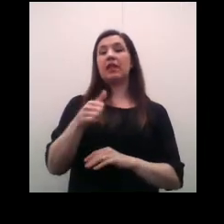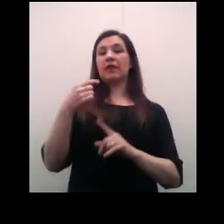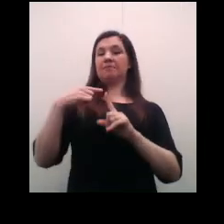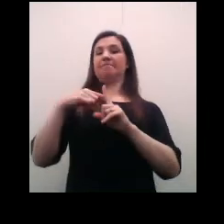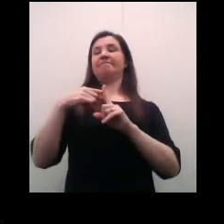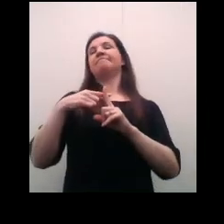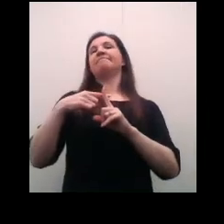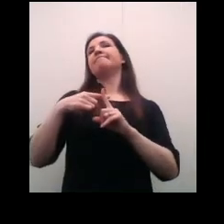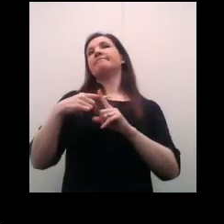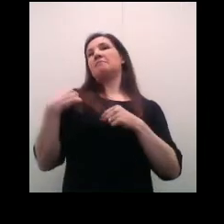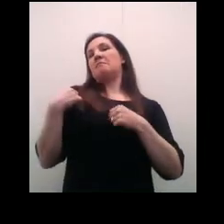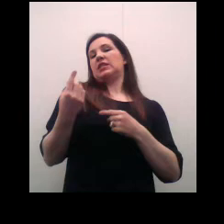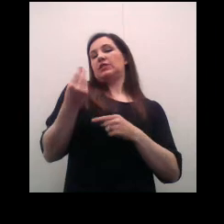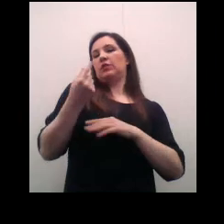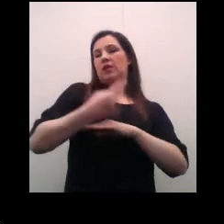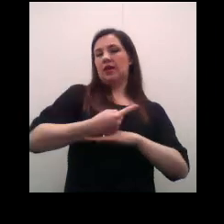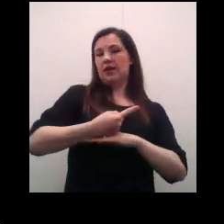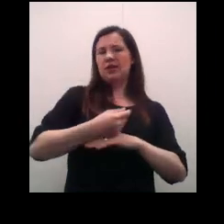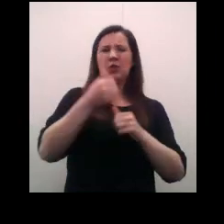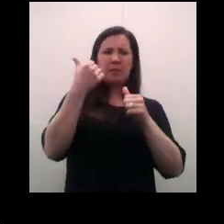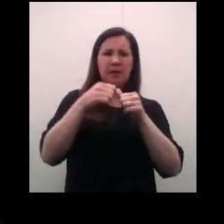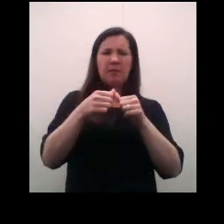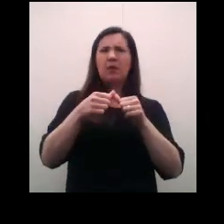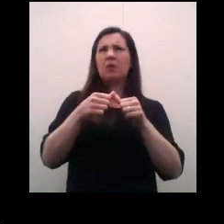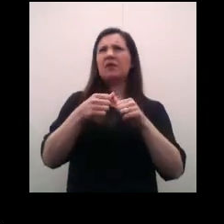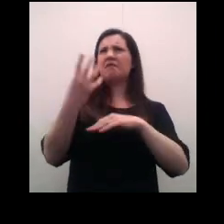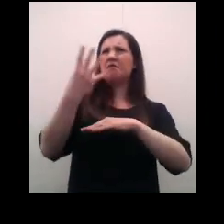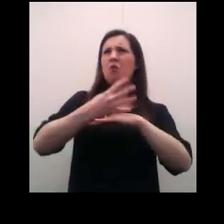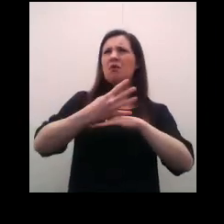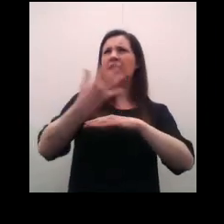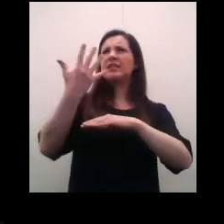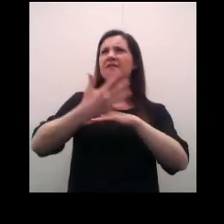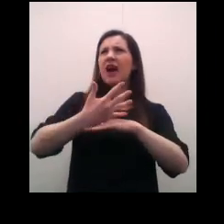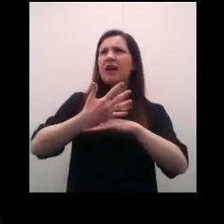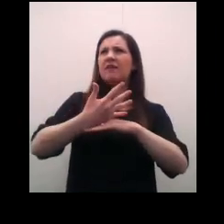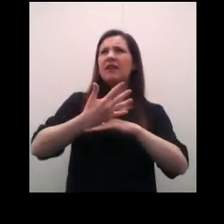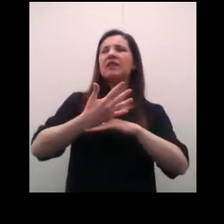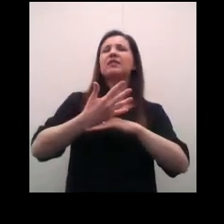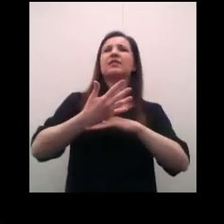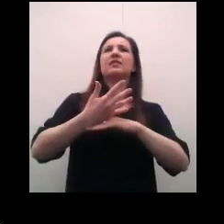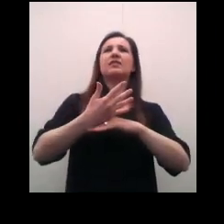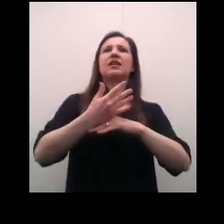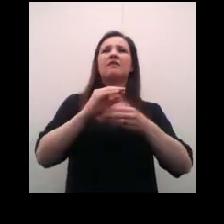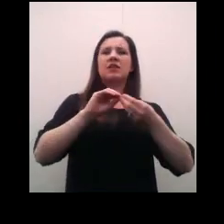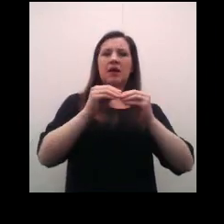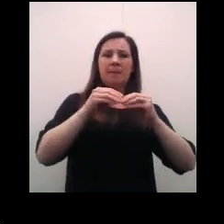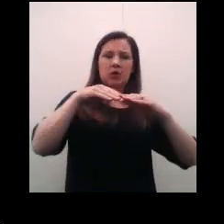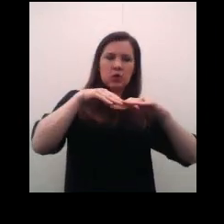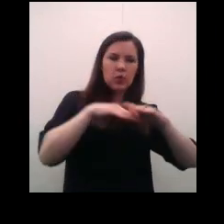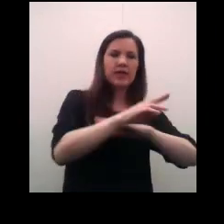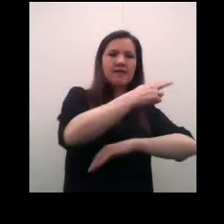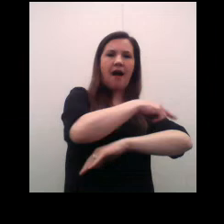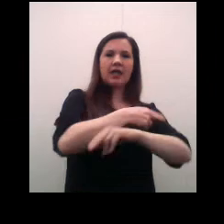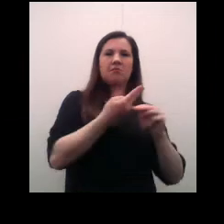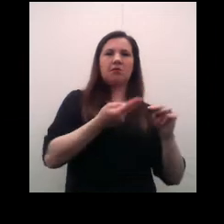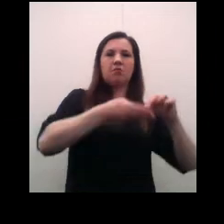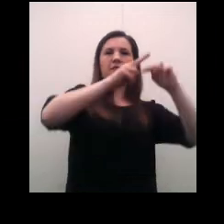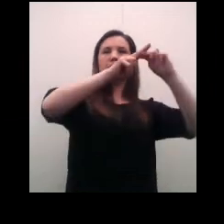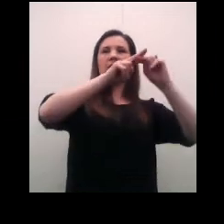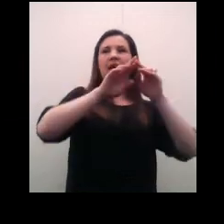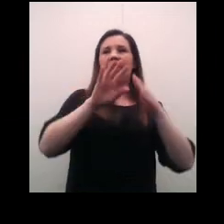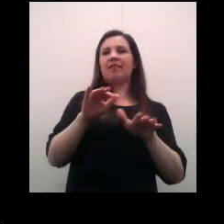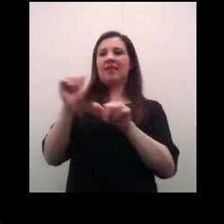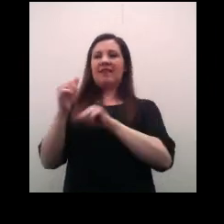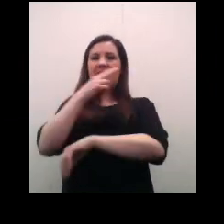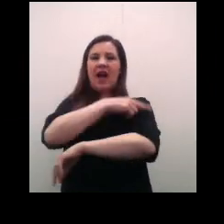last few days is, remember, we had about 4 or 5 days in a row of admissions being greater than discharges, and in the last couple